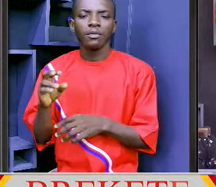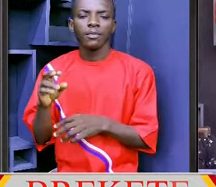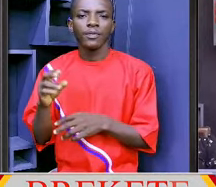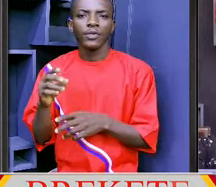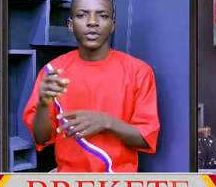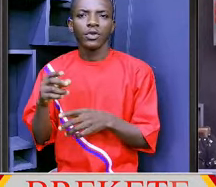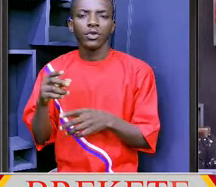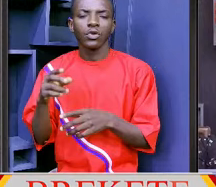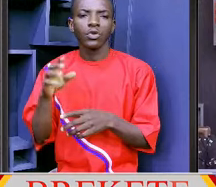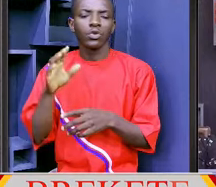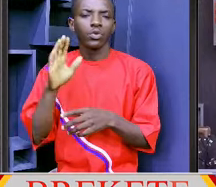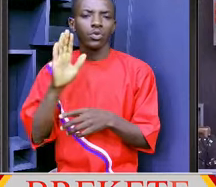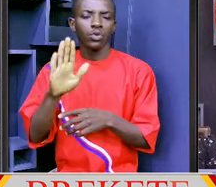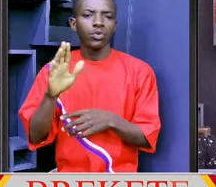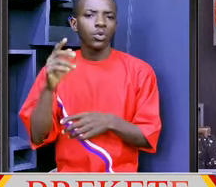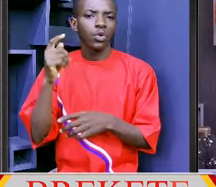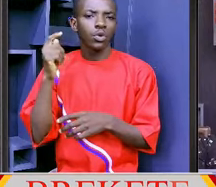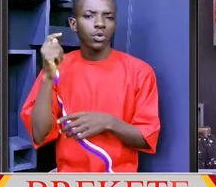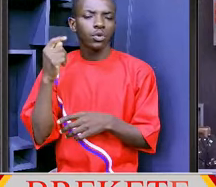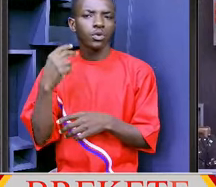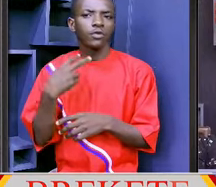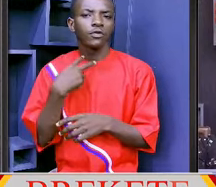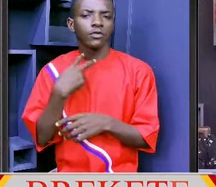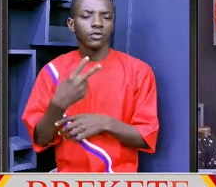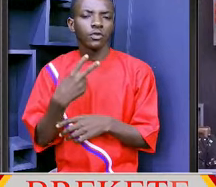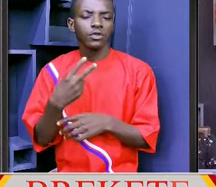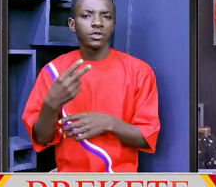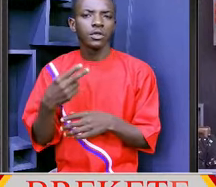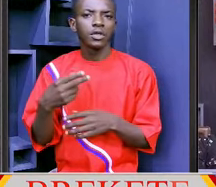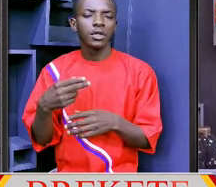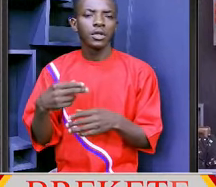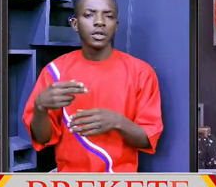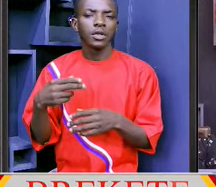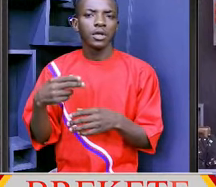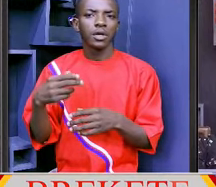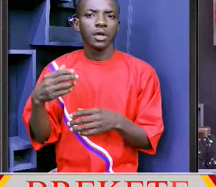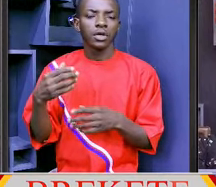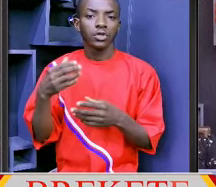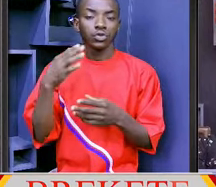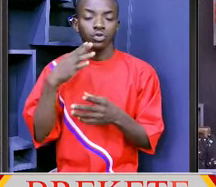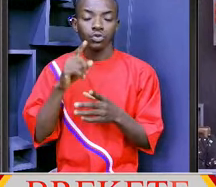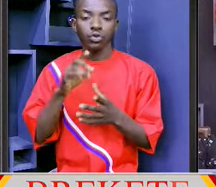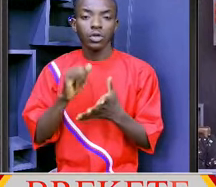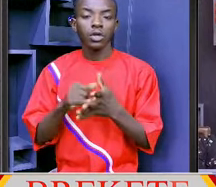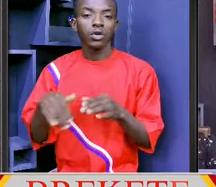From the, your tone, I'm sure you are over 50.